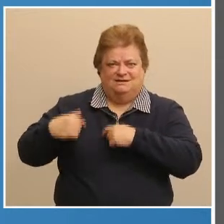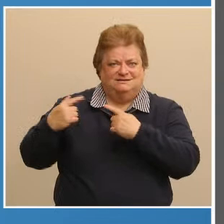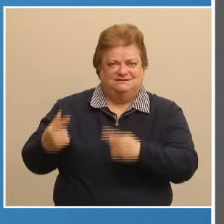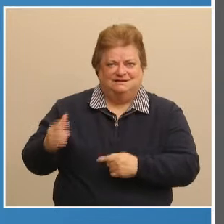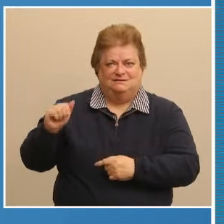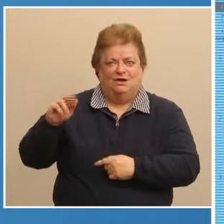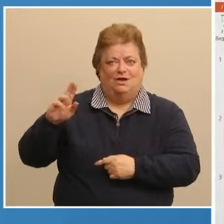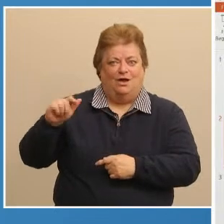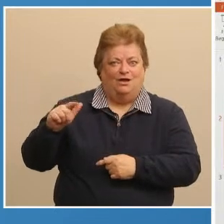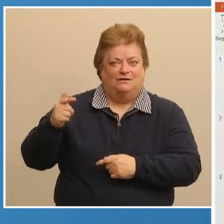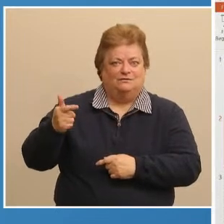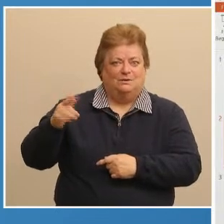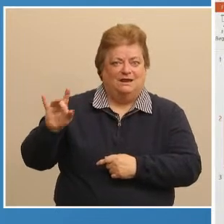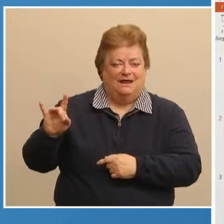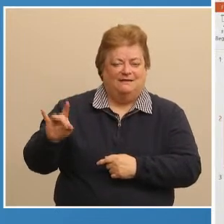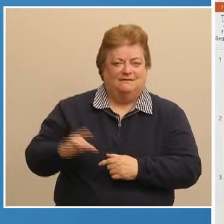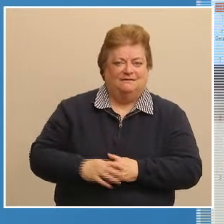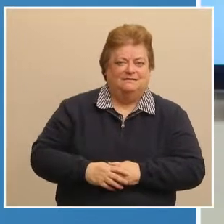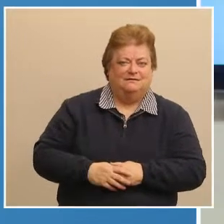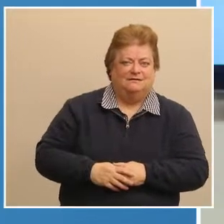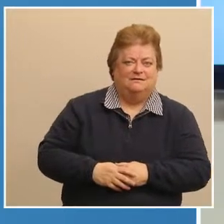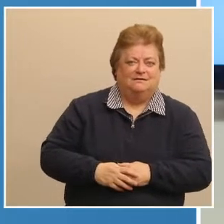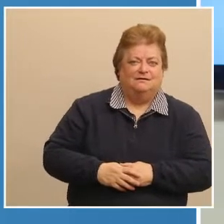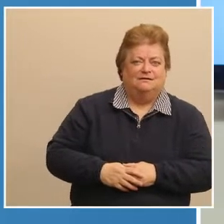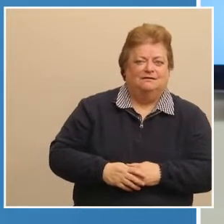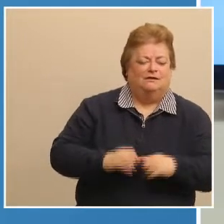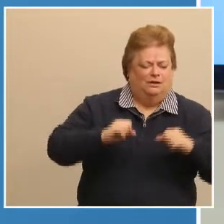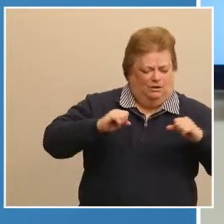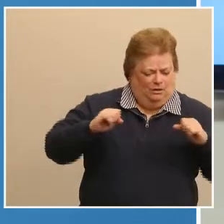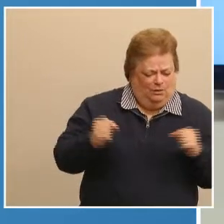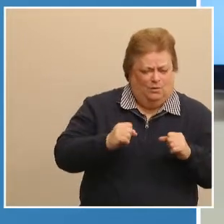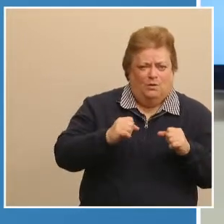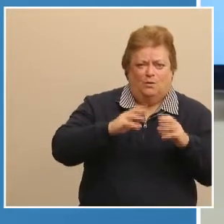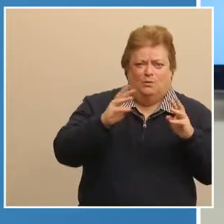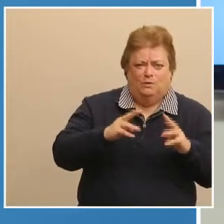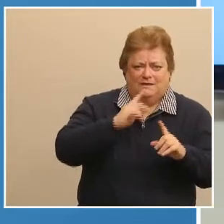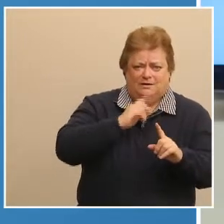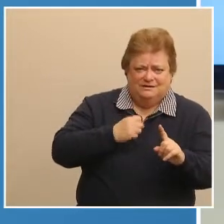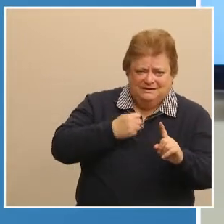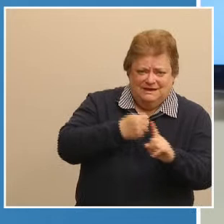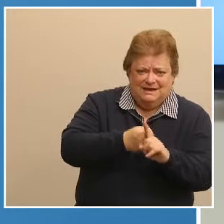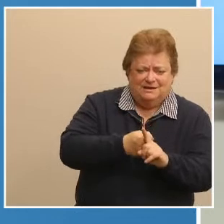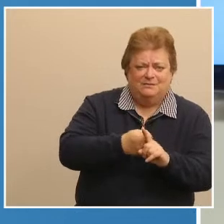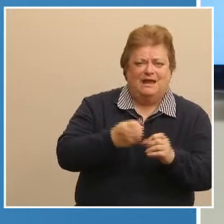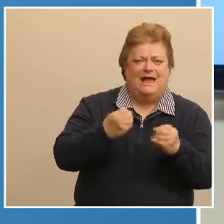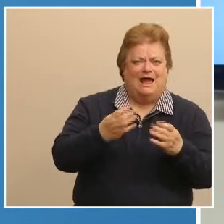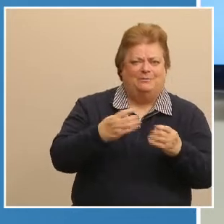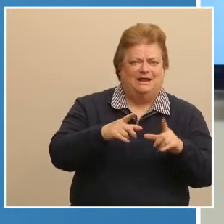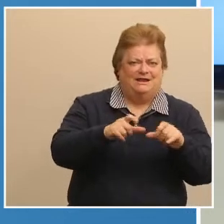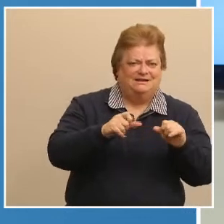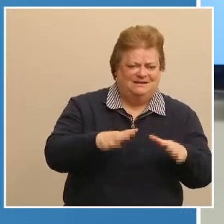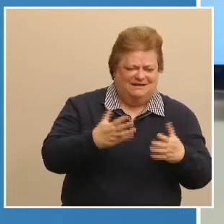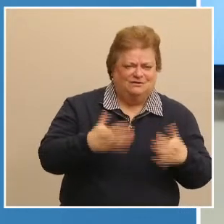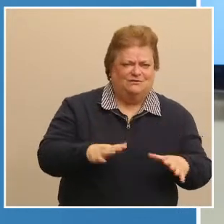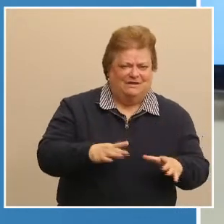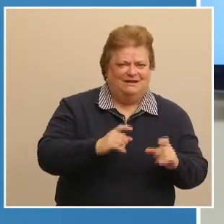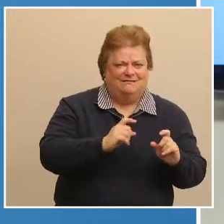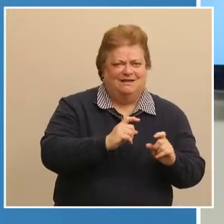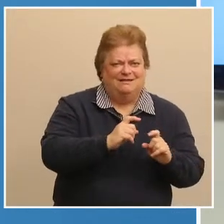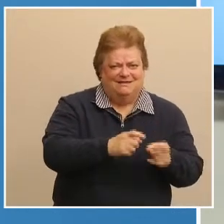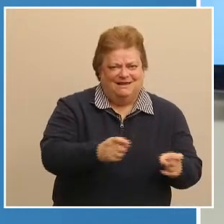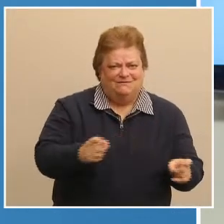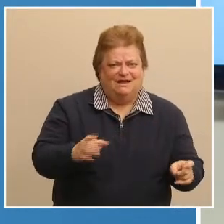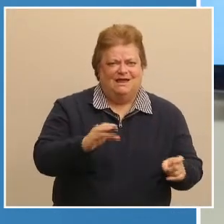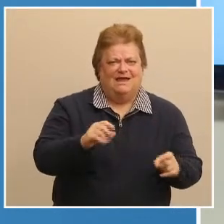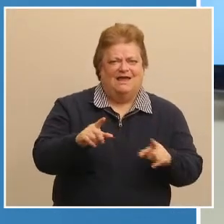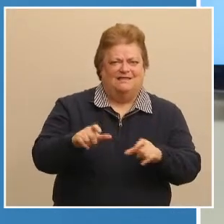August 28th. The cold weather has greatly impacted the number of tests being completed, and testing locations